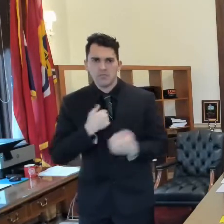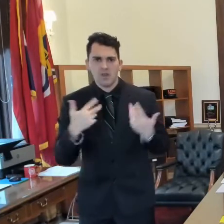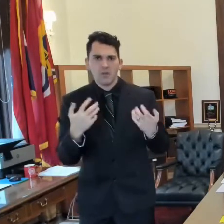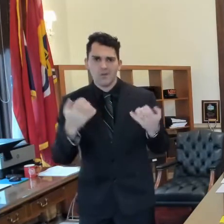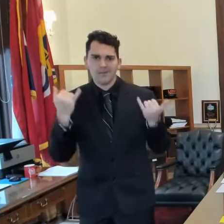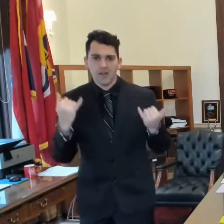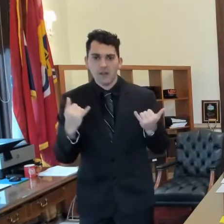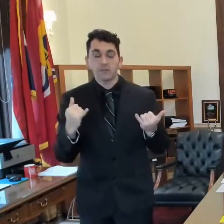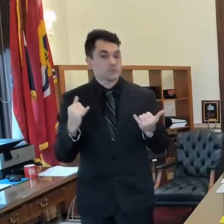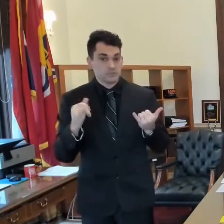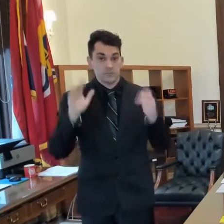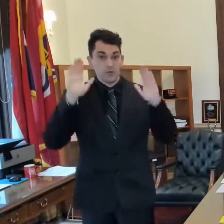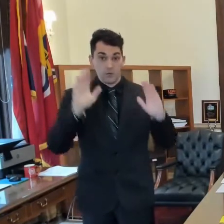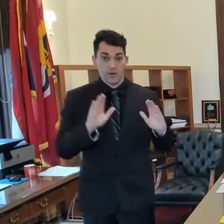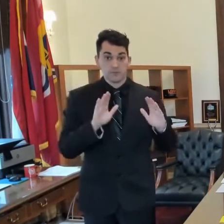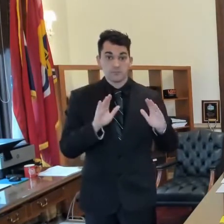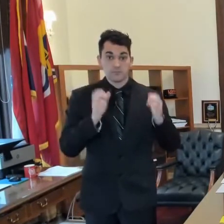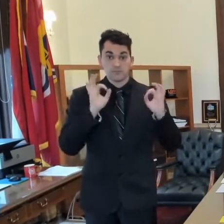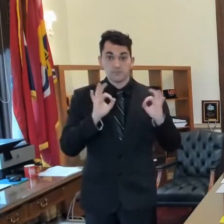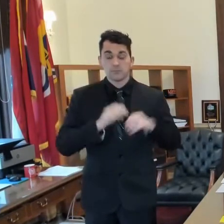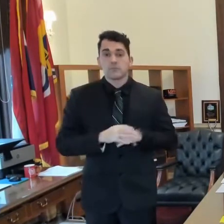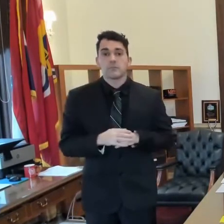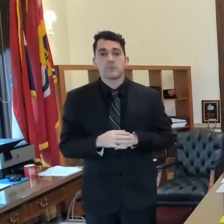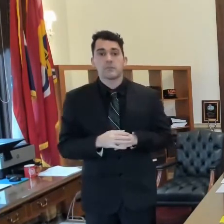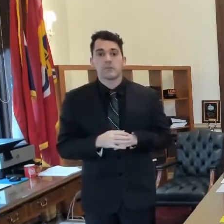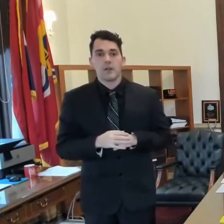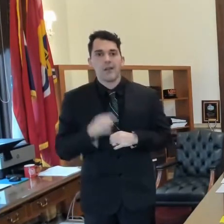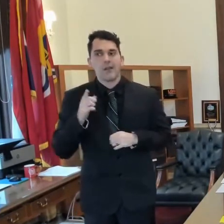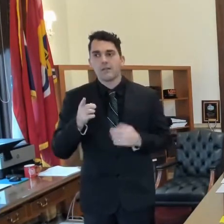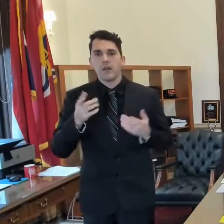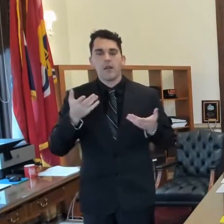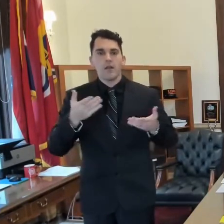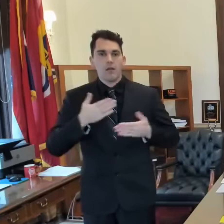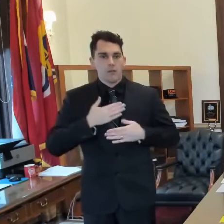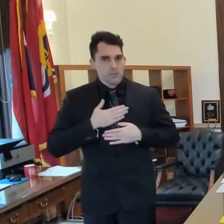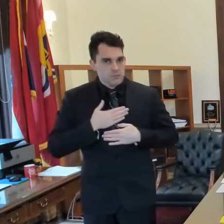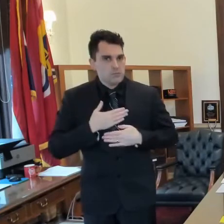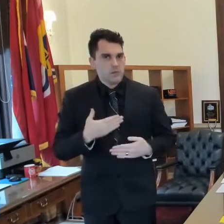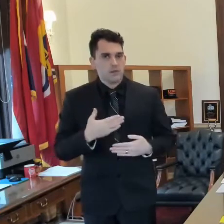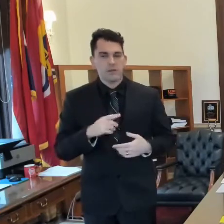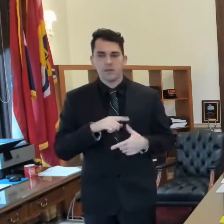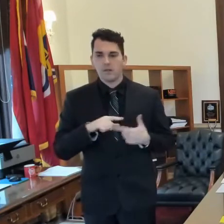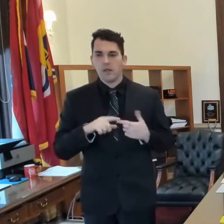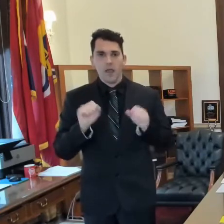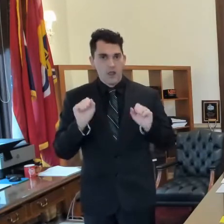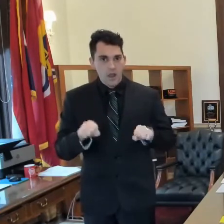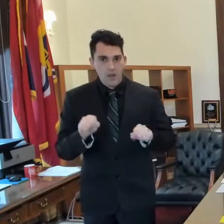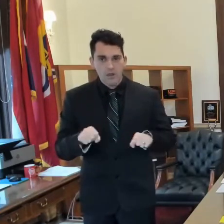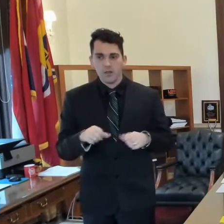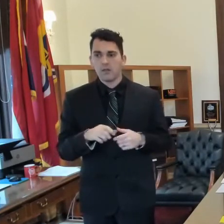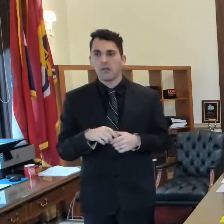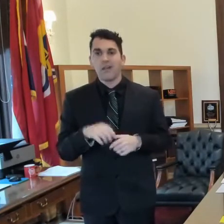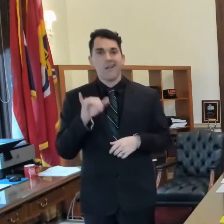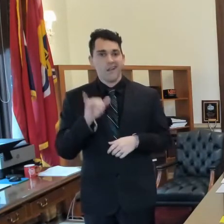great. They are willing and able, and both of those things are important, to drive a couple of hours to get